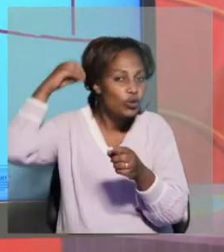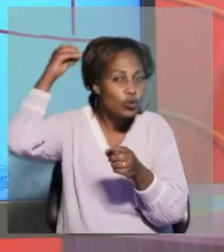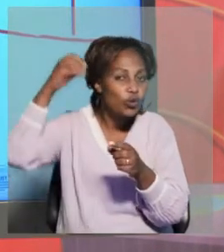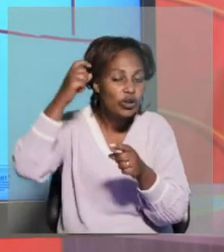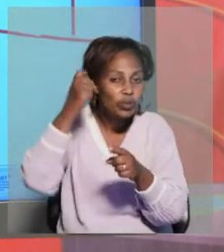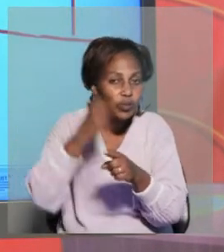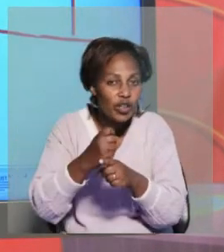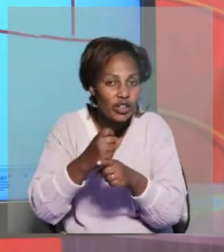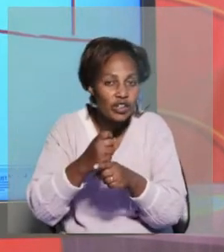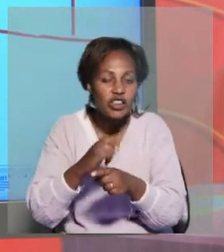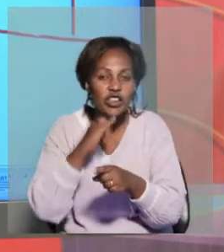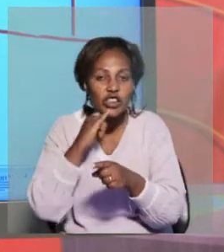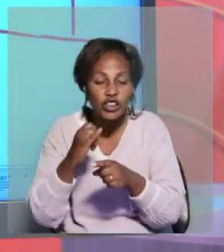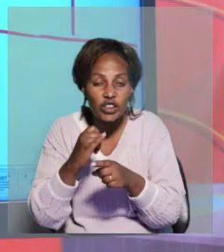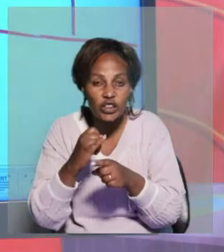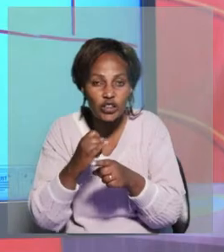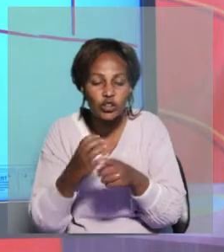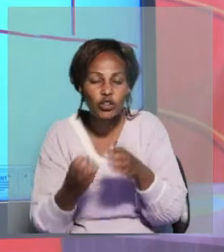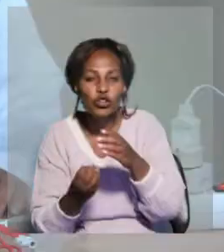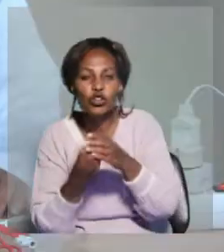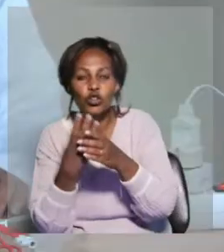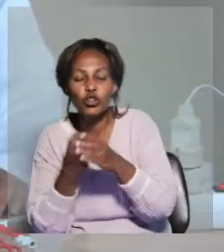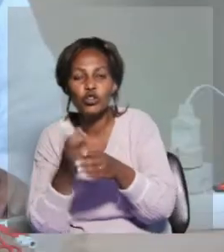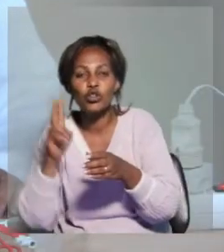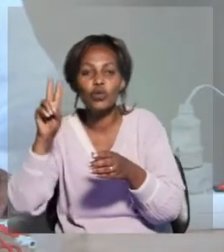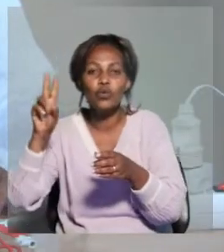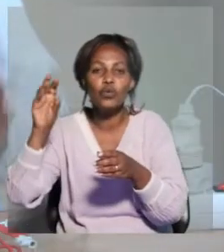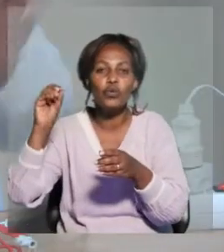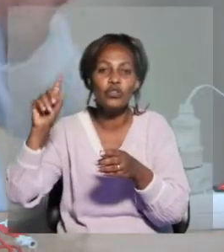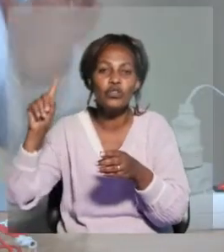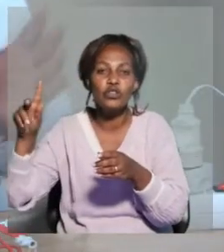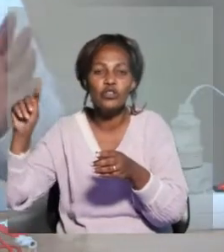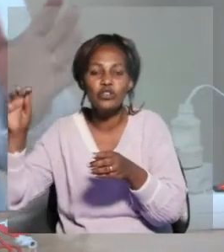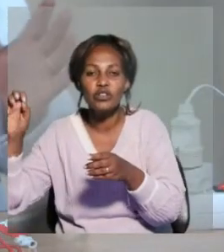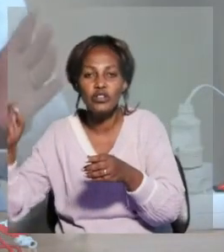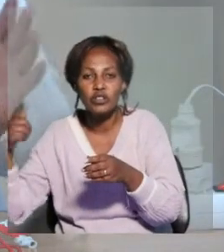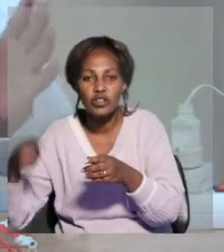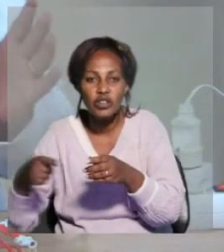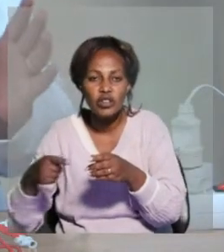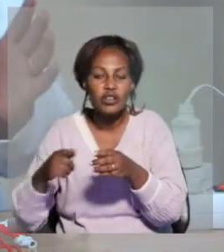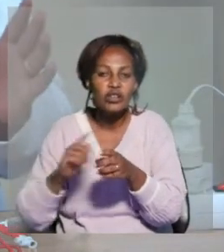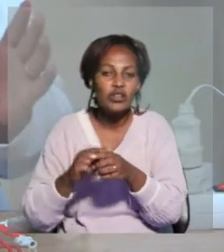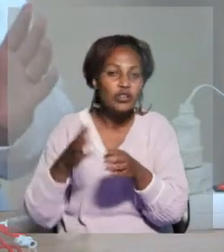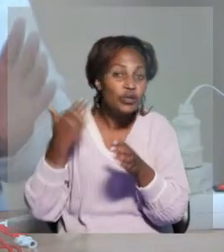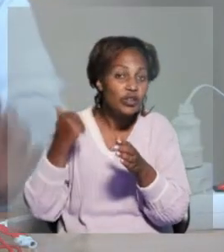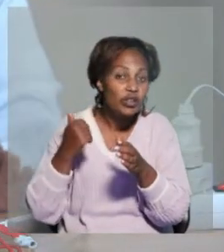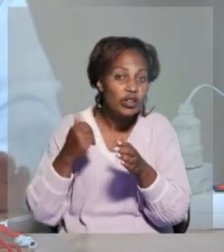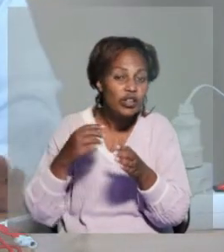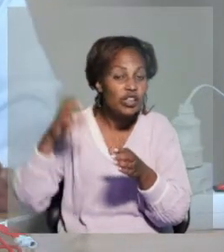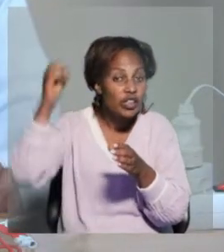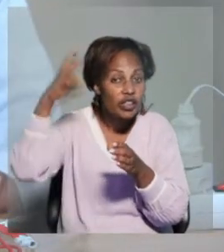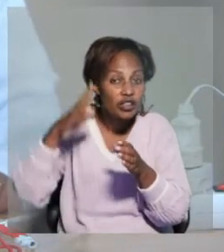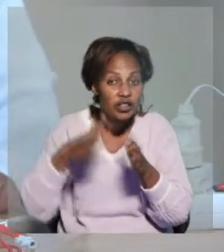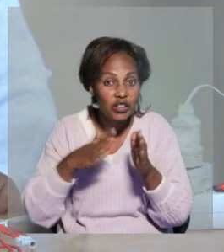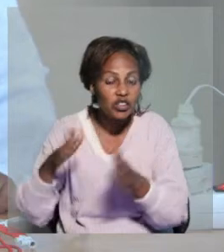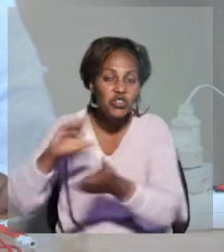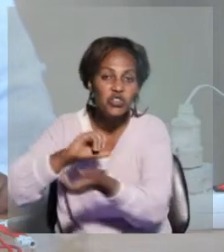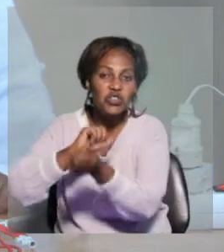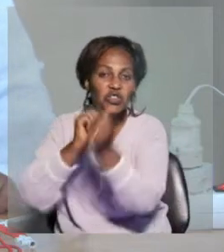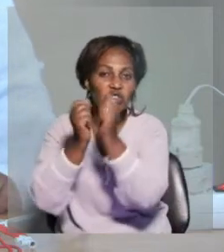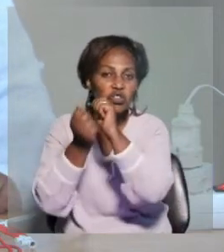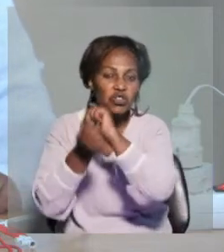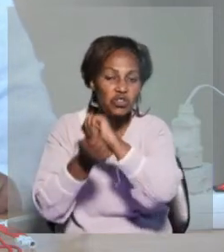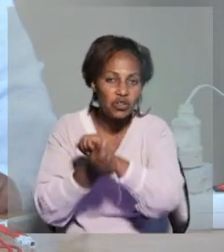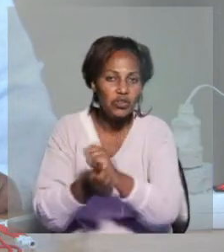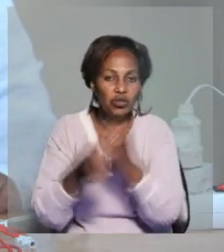generating voltage. Yeah. Now the light arrangement is changed from the previous one. Therefore,